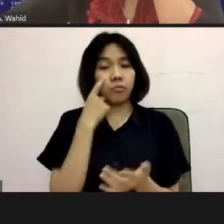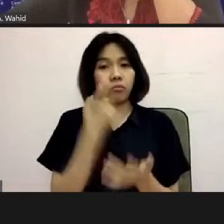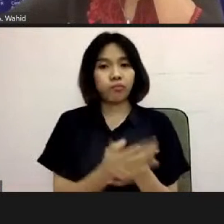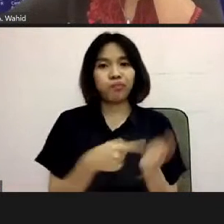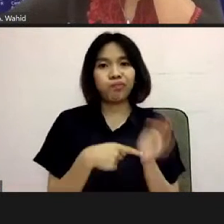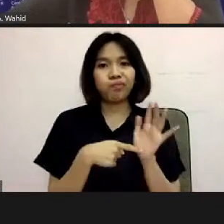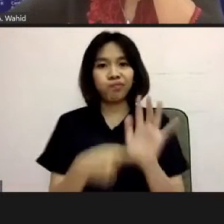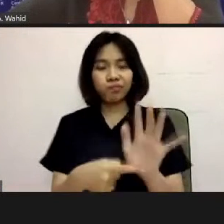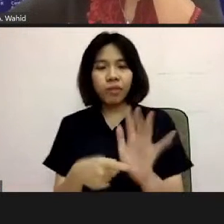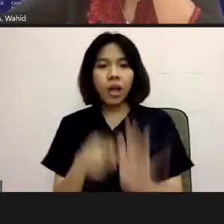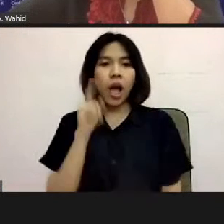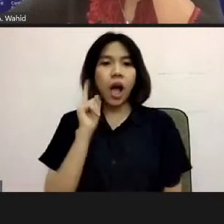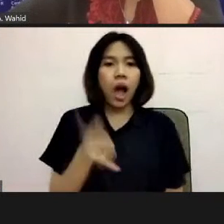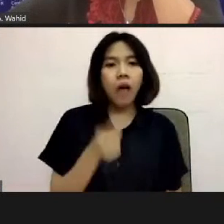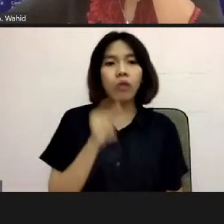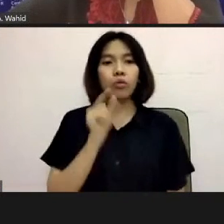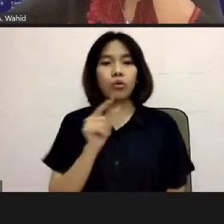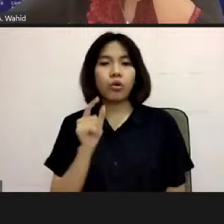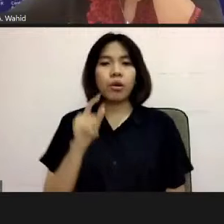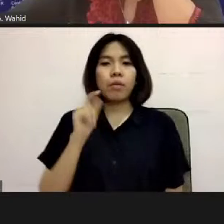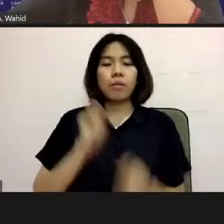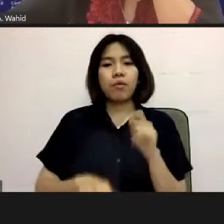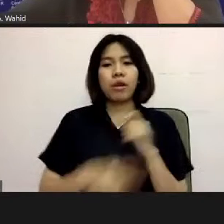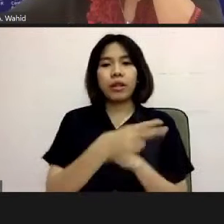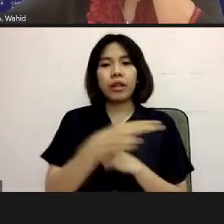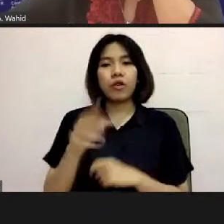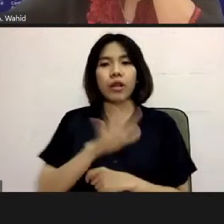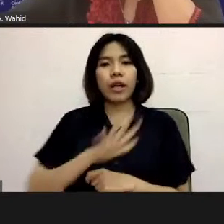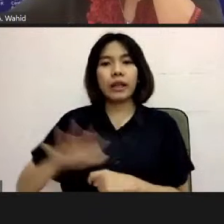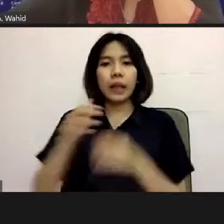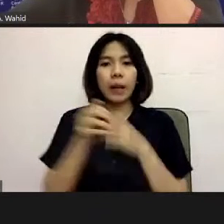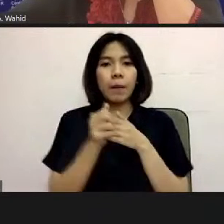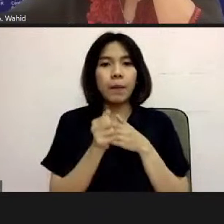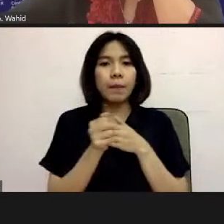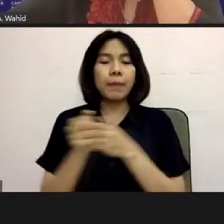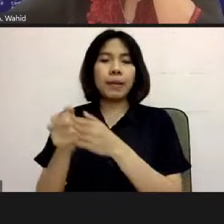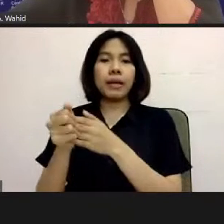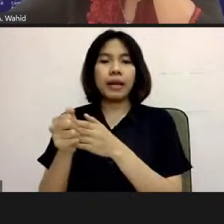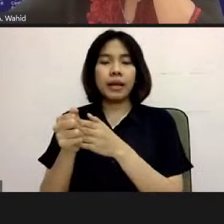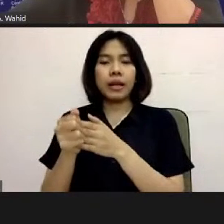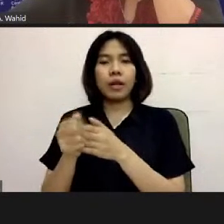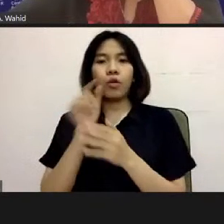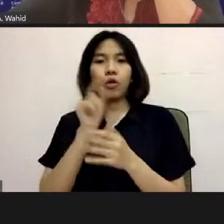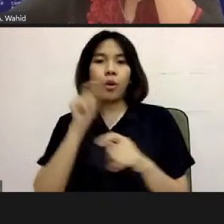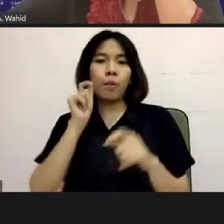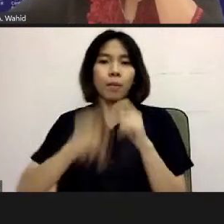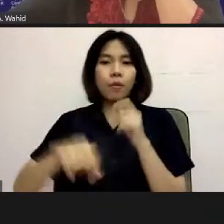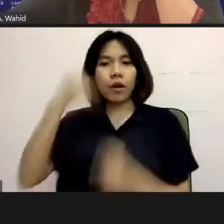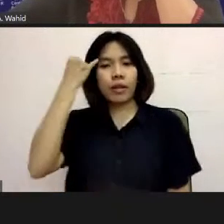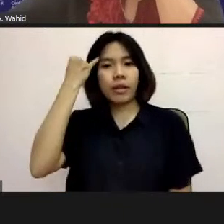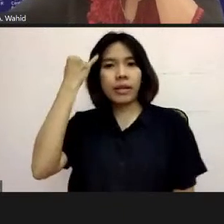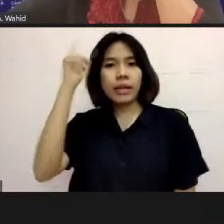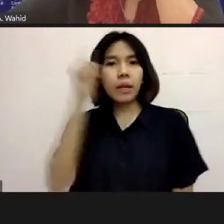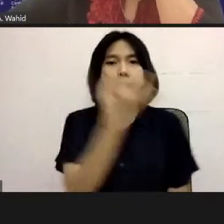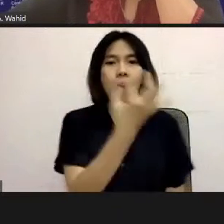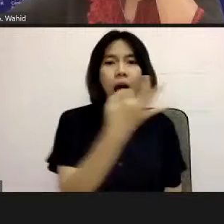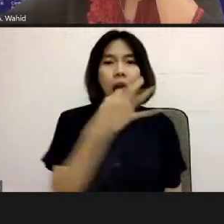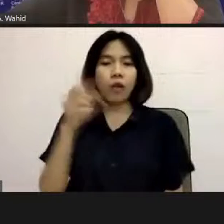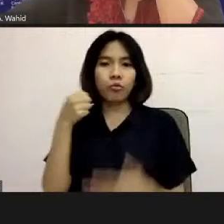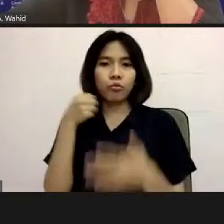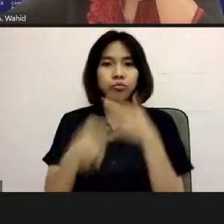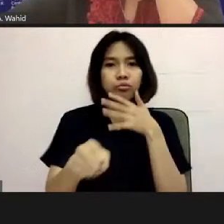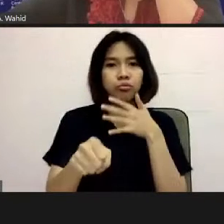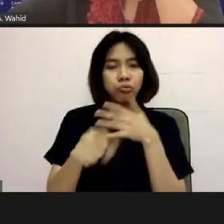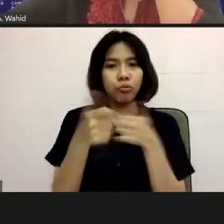them. And it's important to call upon the countries to meet their human rights commitments and support rather than